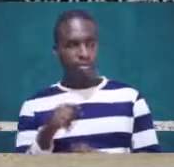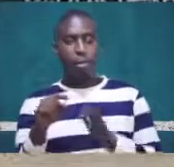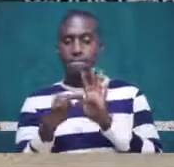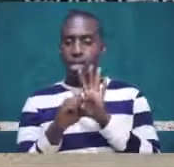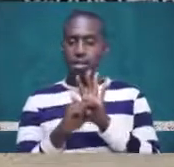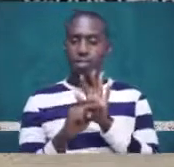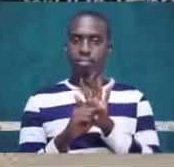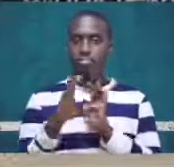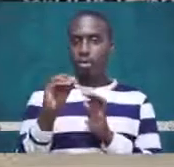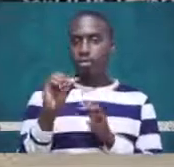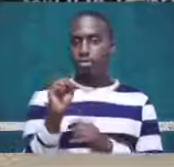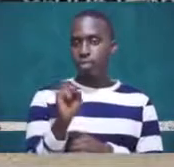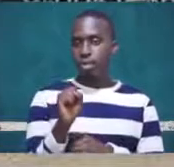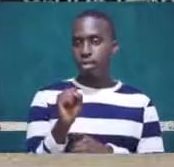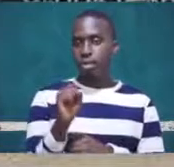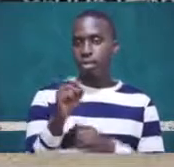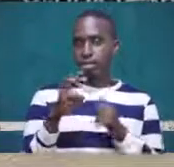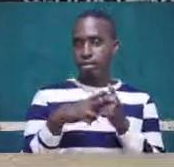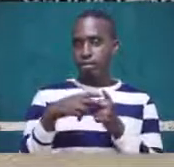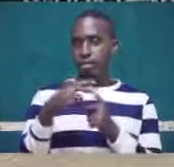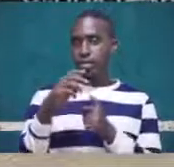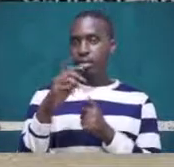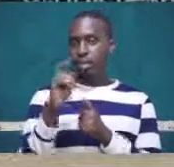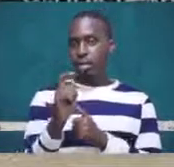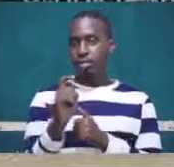minus cosine of 7x